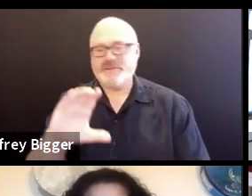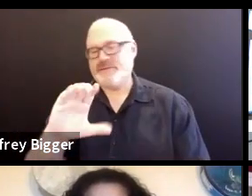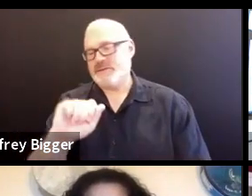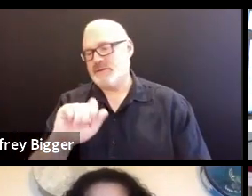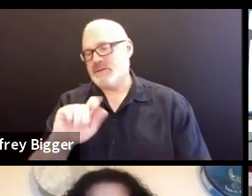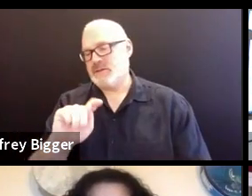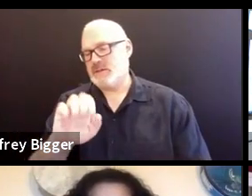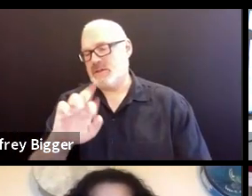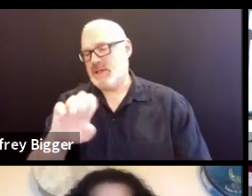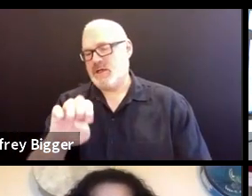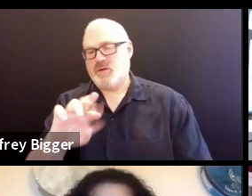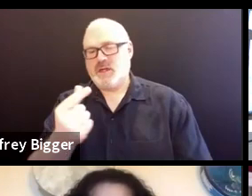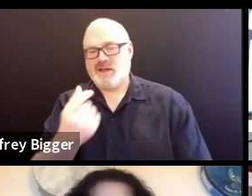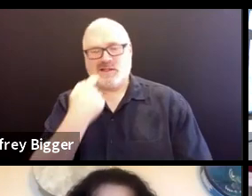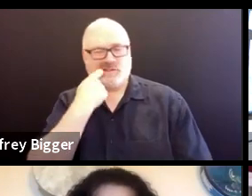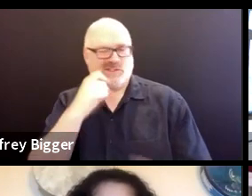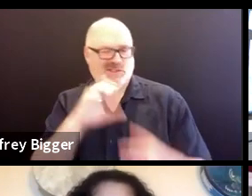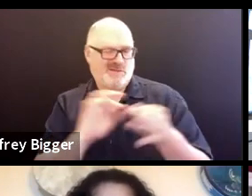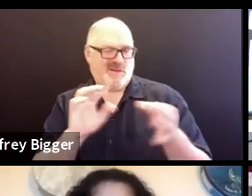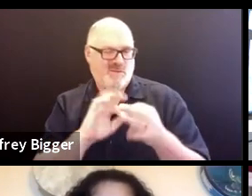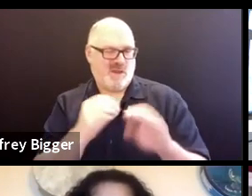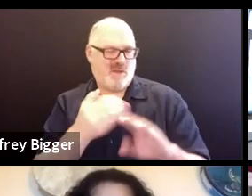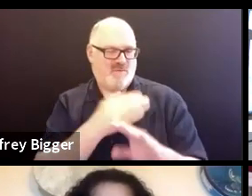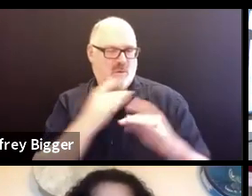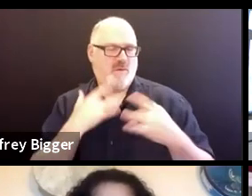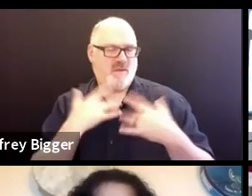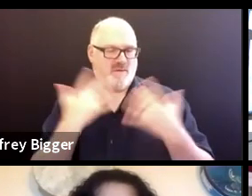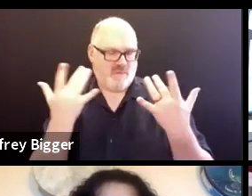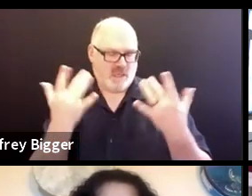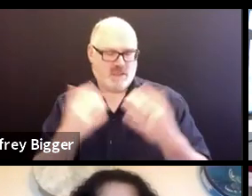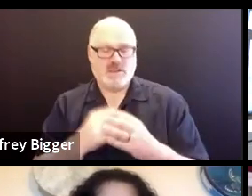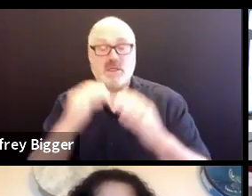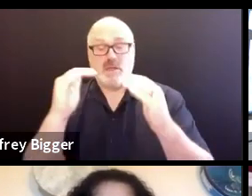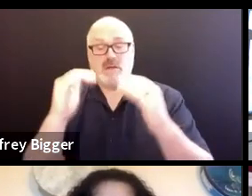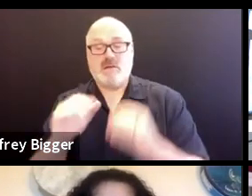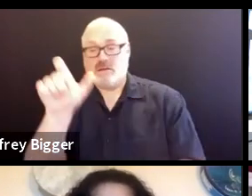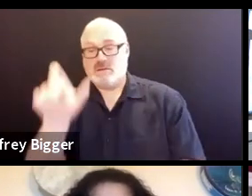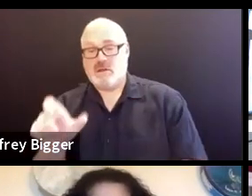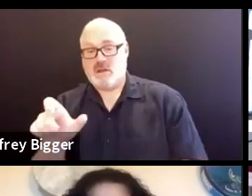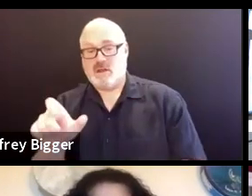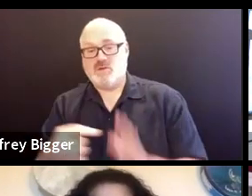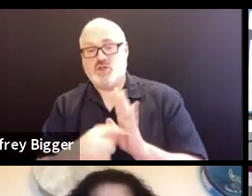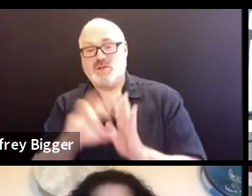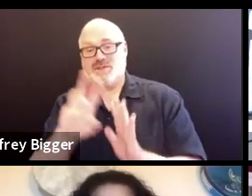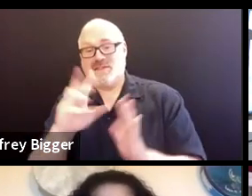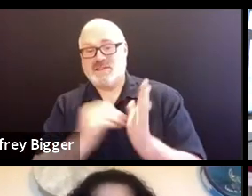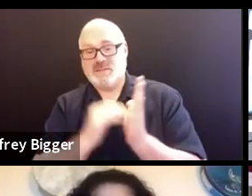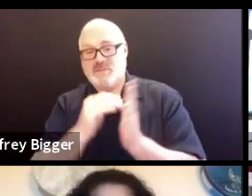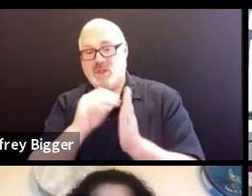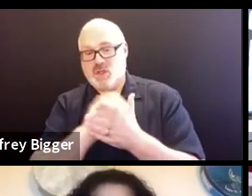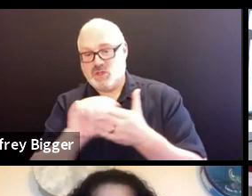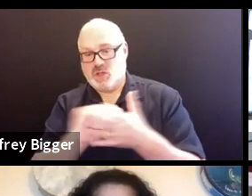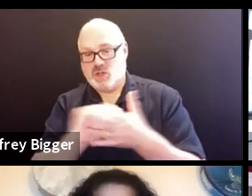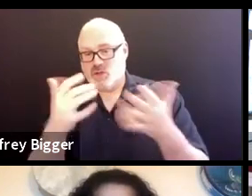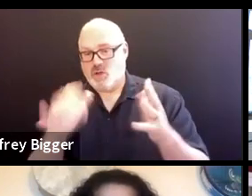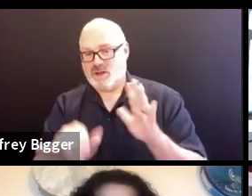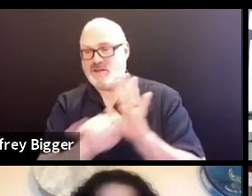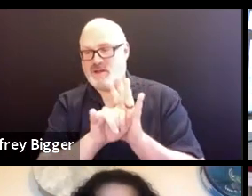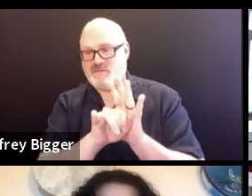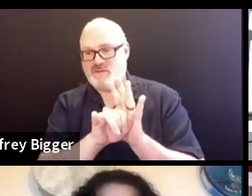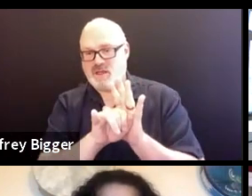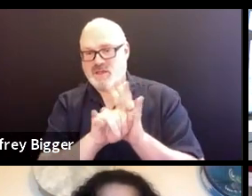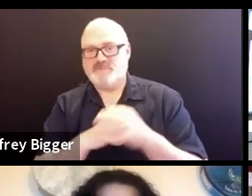that I spoke about a moment ago. The next column shows the $6 million that we have already